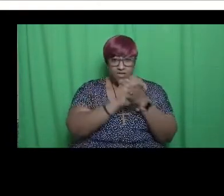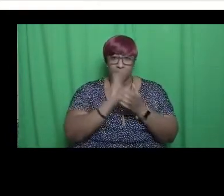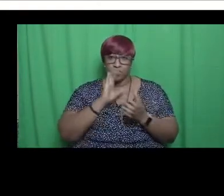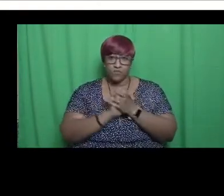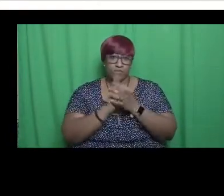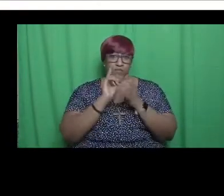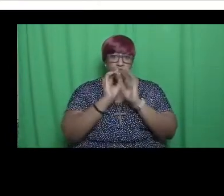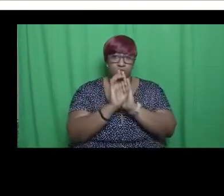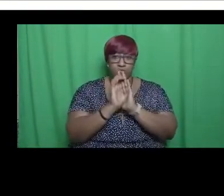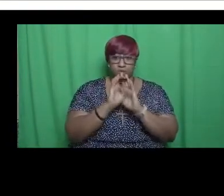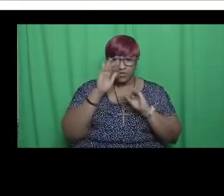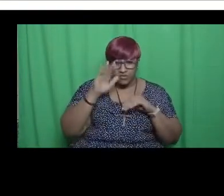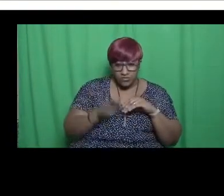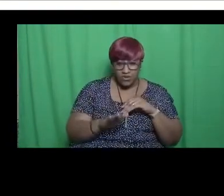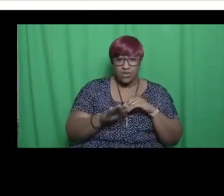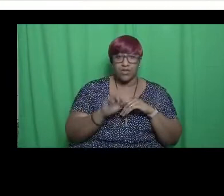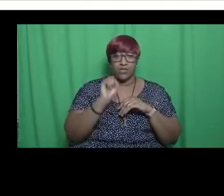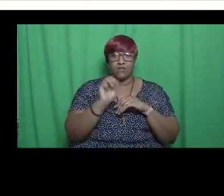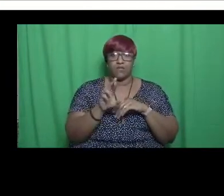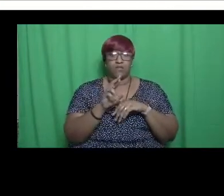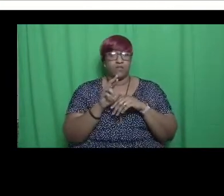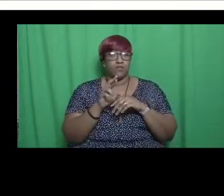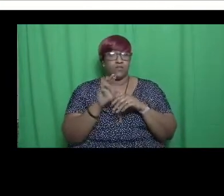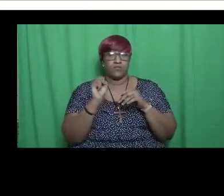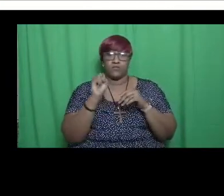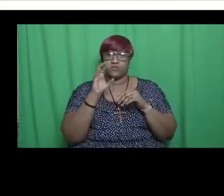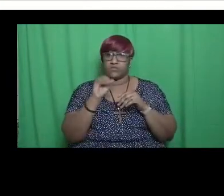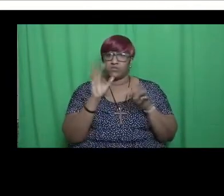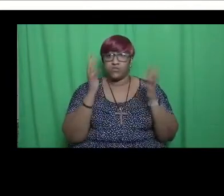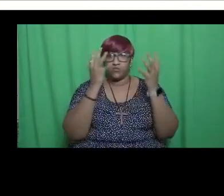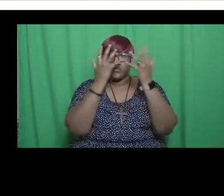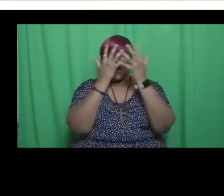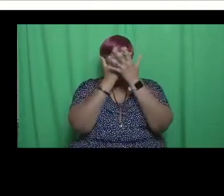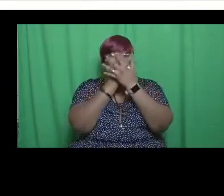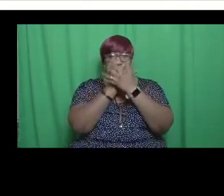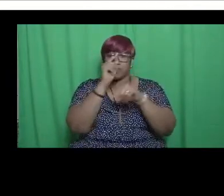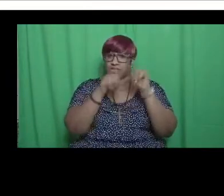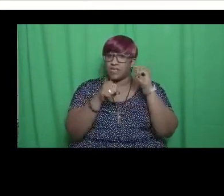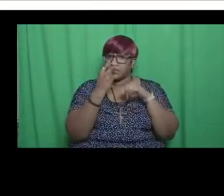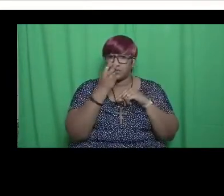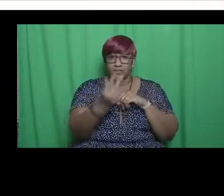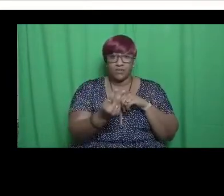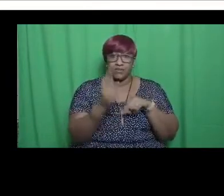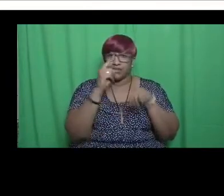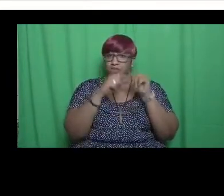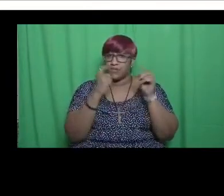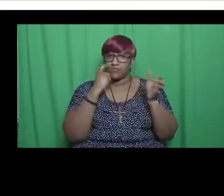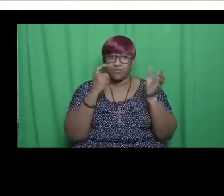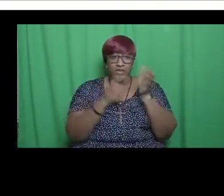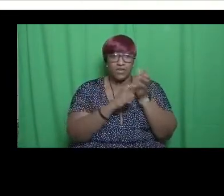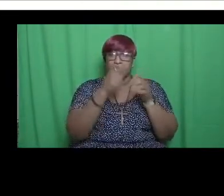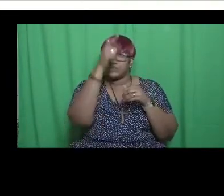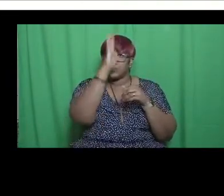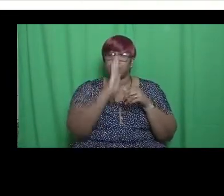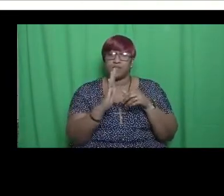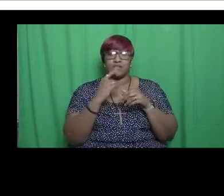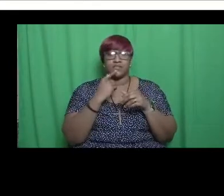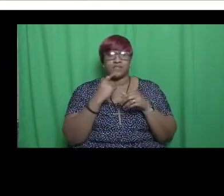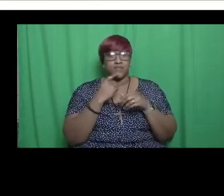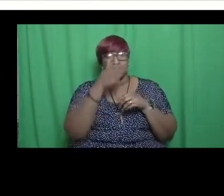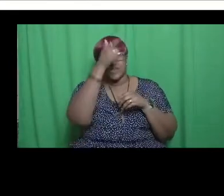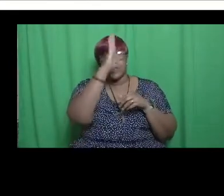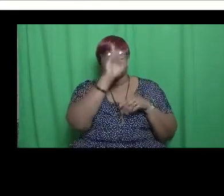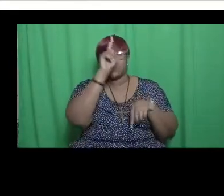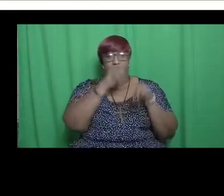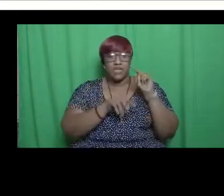wife, a child. And it was so dark, you couldn't see, you couldn't recognize God. You saying, God, you